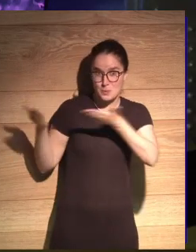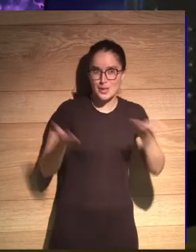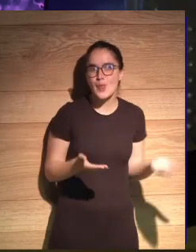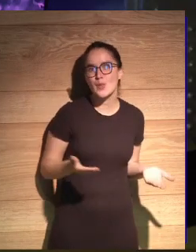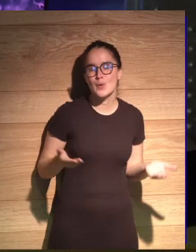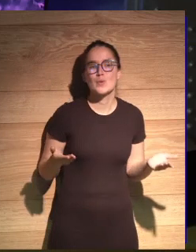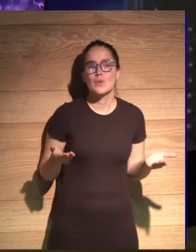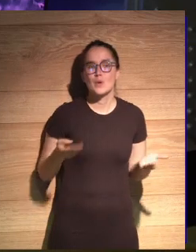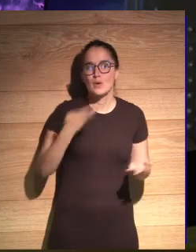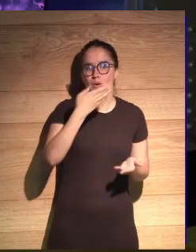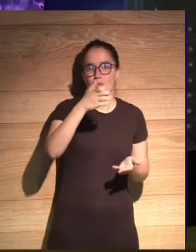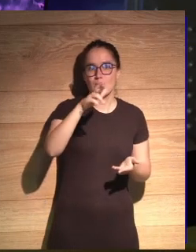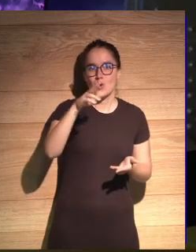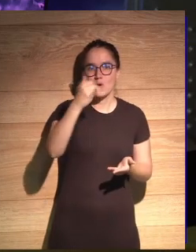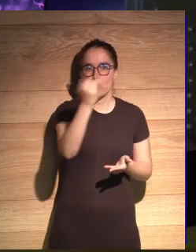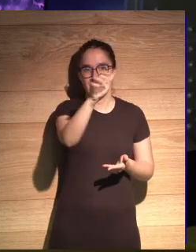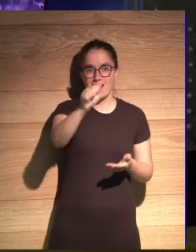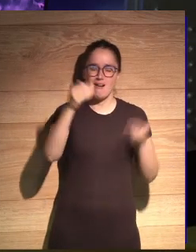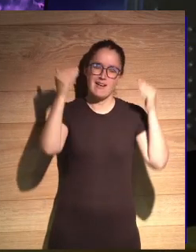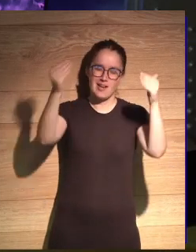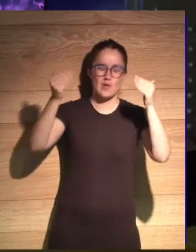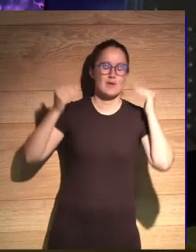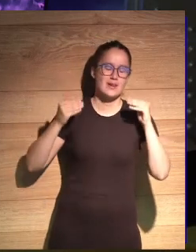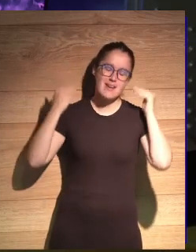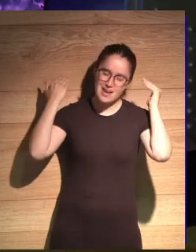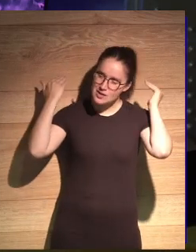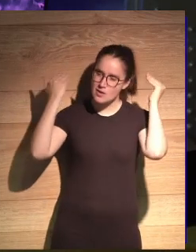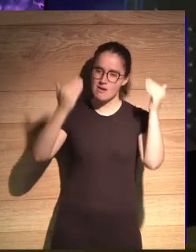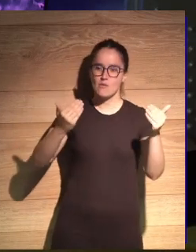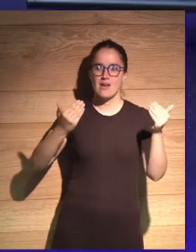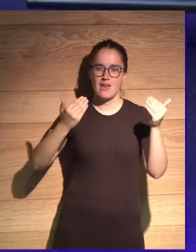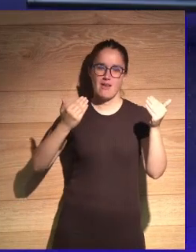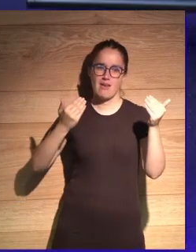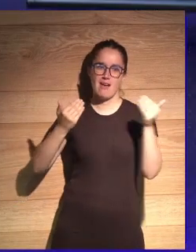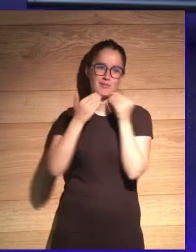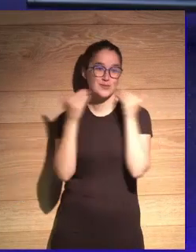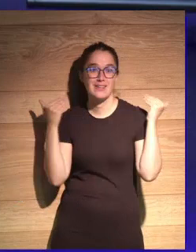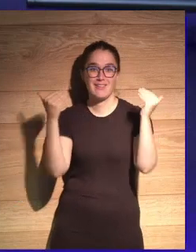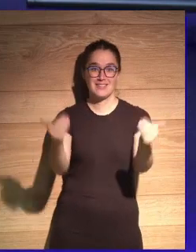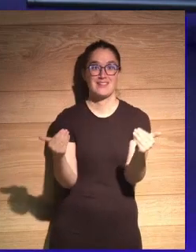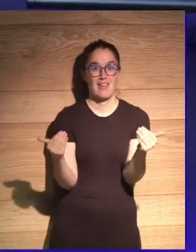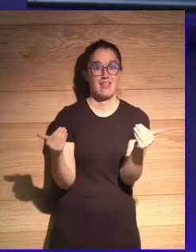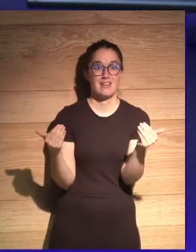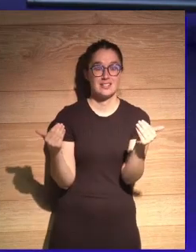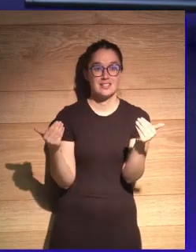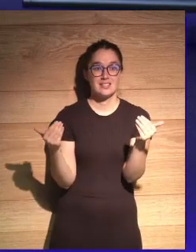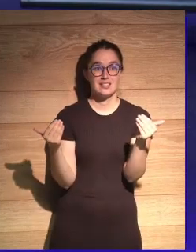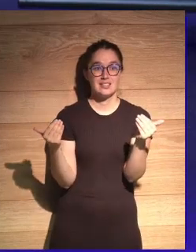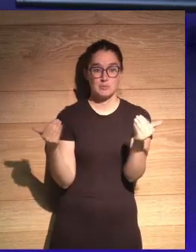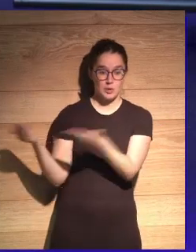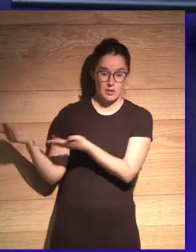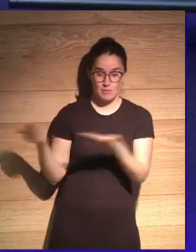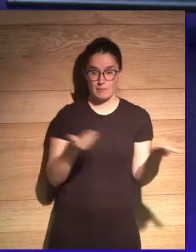Well, good morning. Thanks for the invitation. Borja, congratulations. And